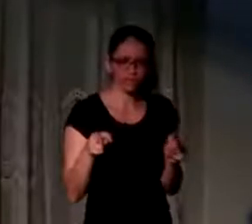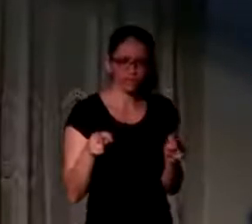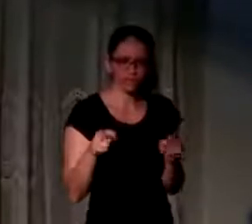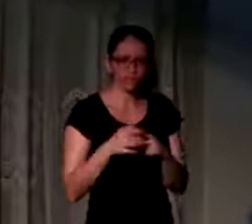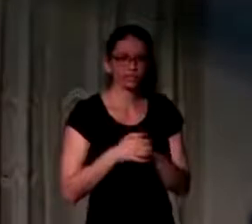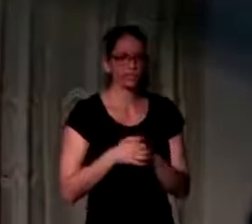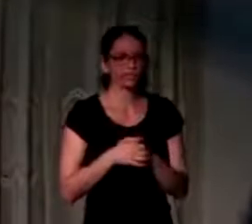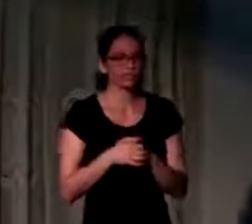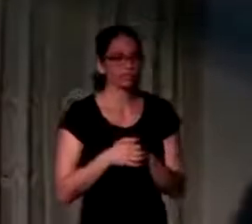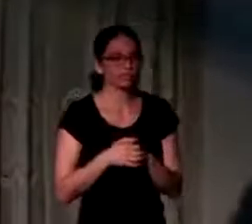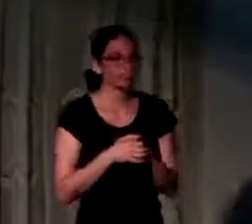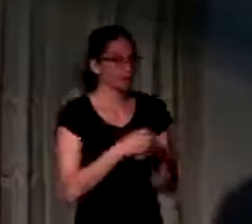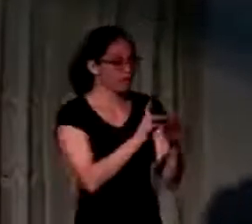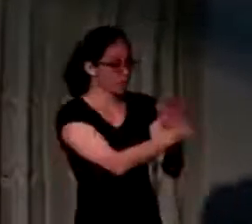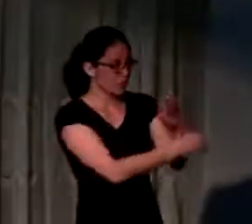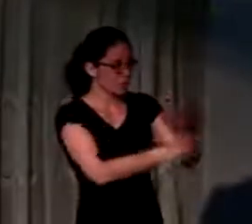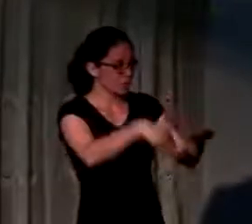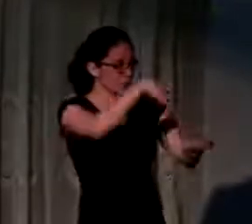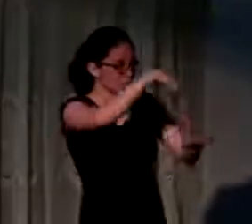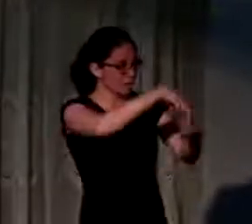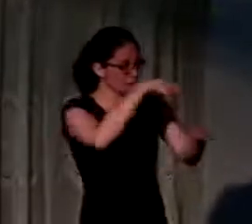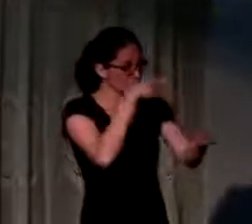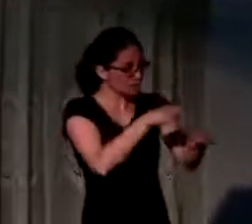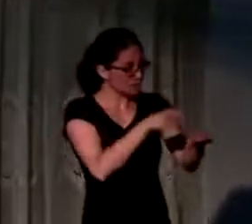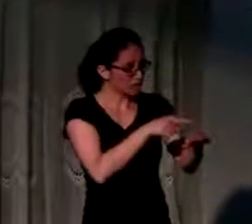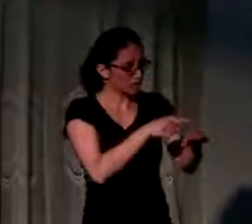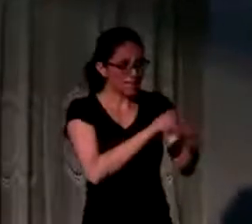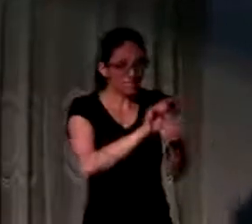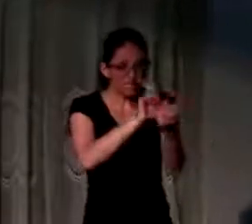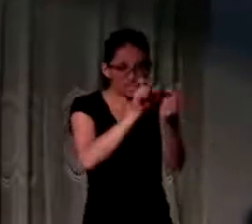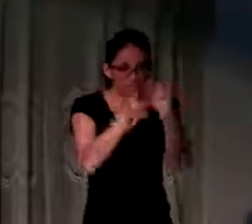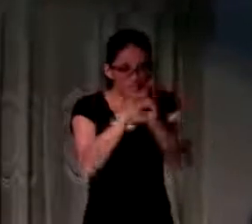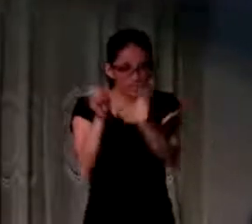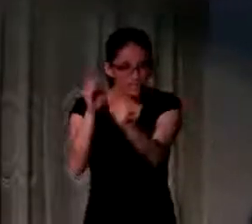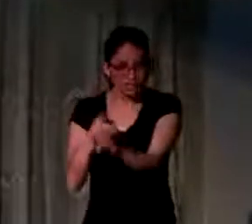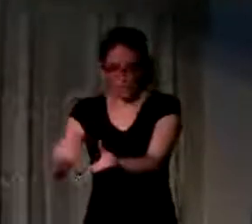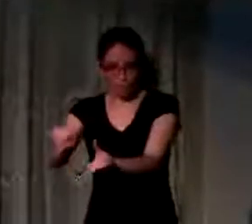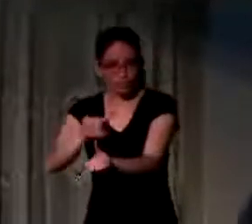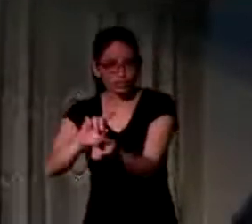It was the resurrection that transformed the disciples. They'd already had 3 years of